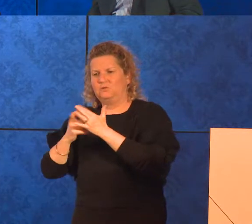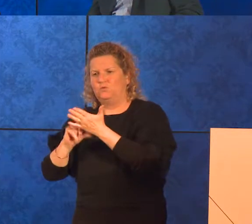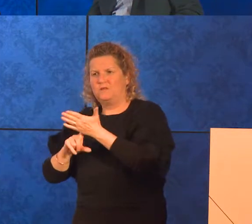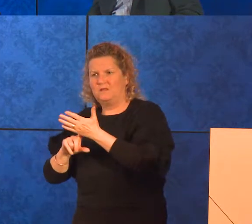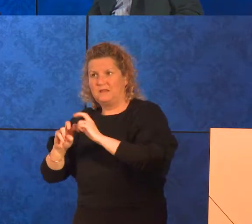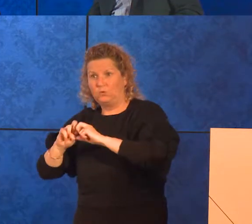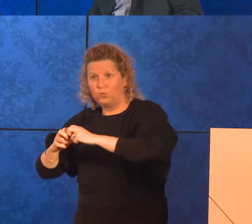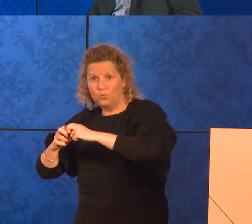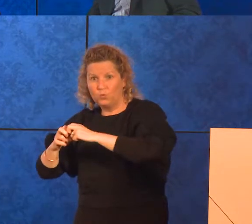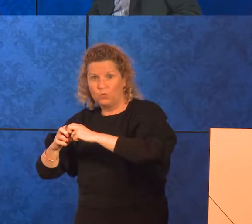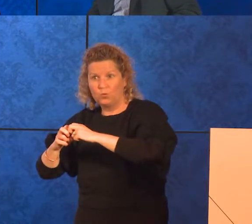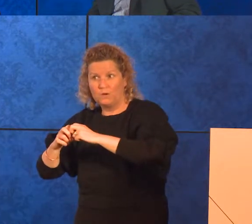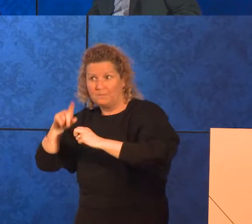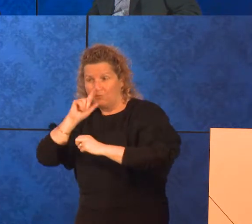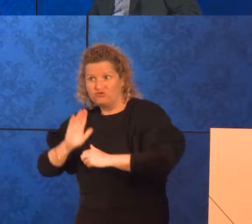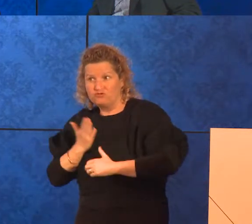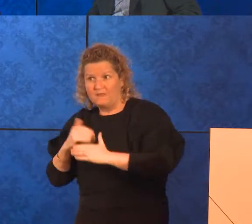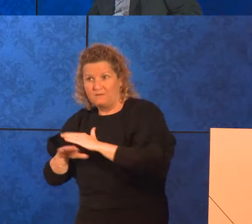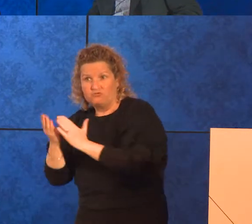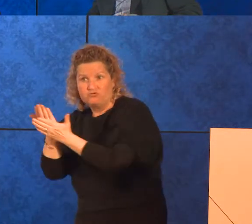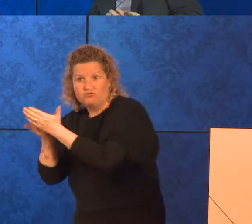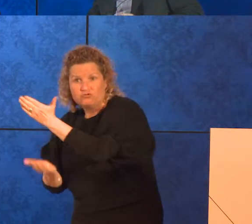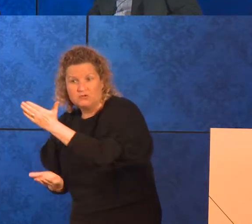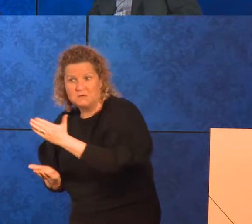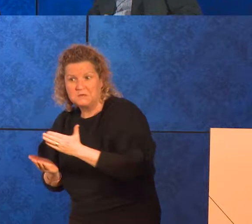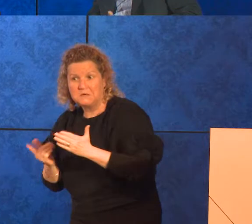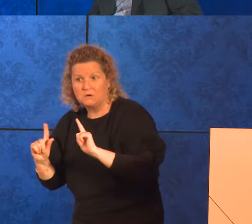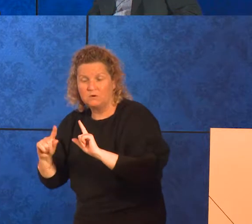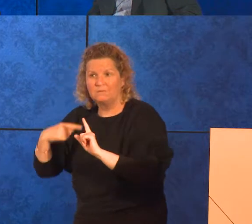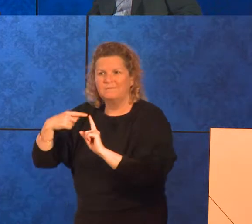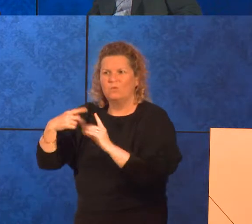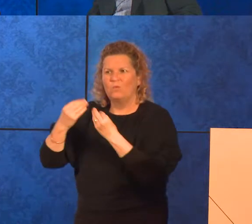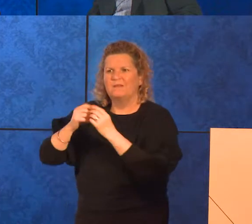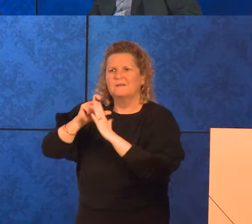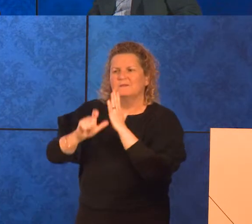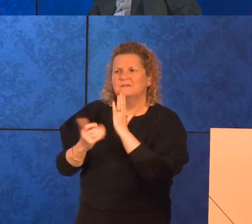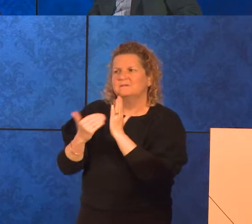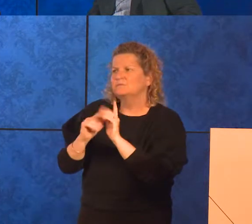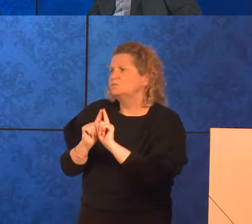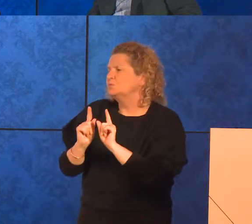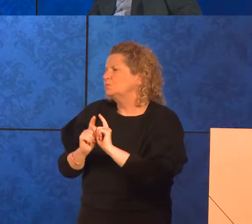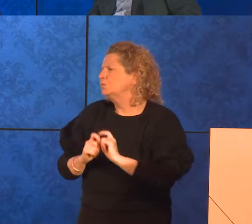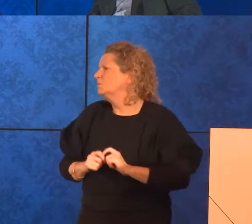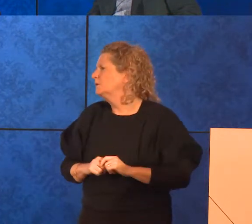up, like the intersection of disability and LGBTIQ issues in abuse?